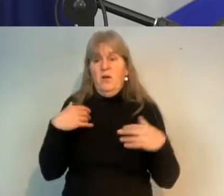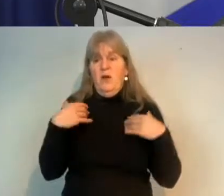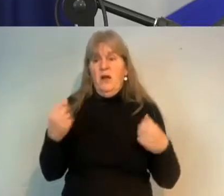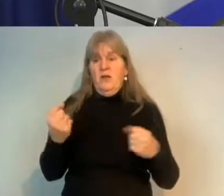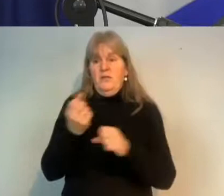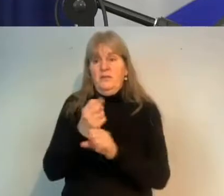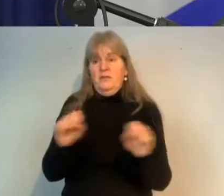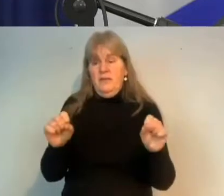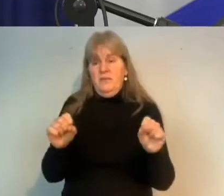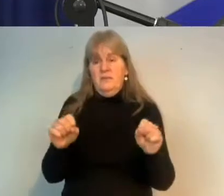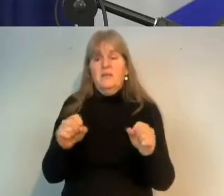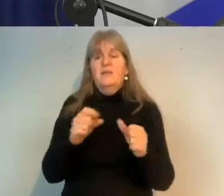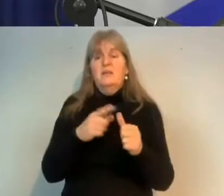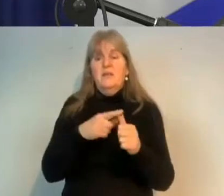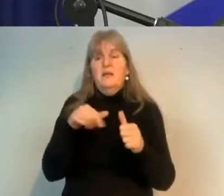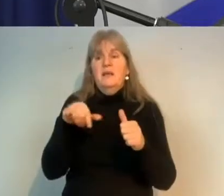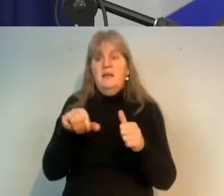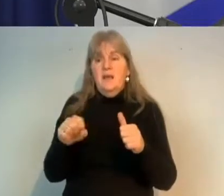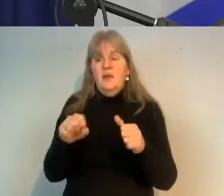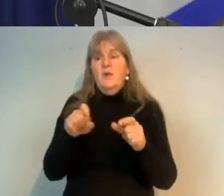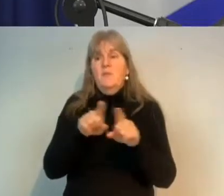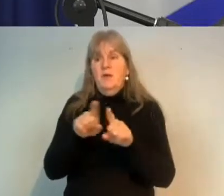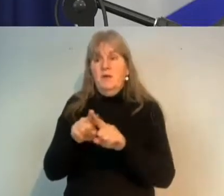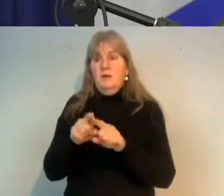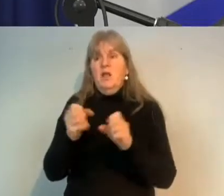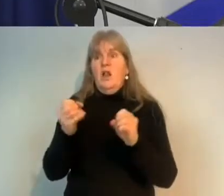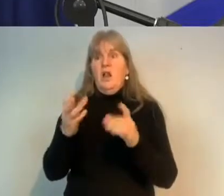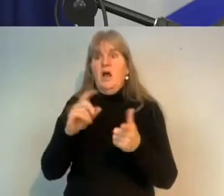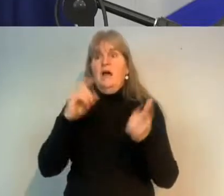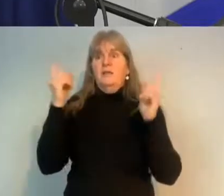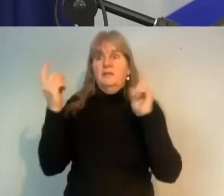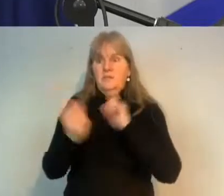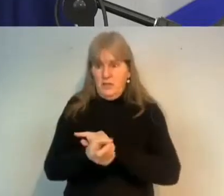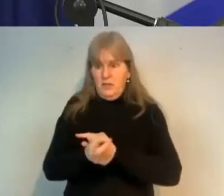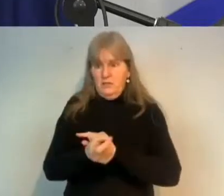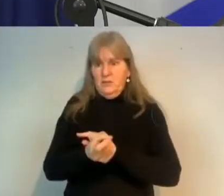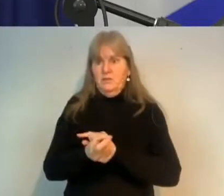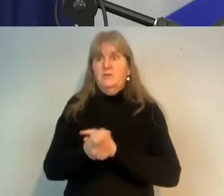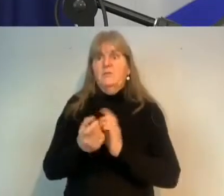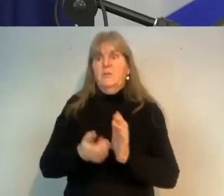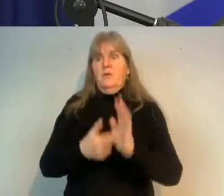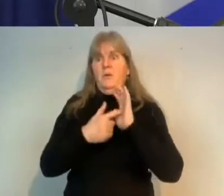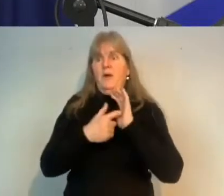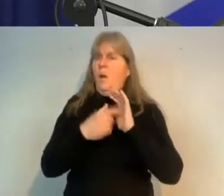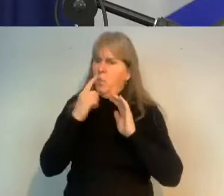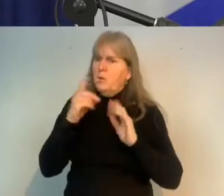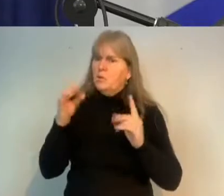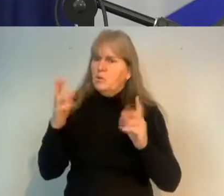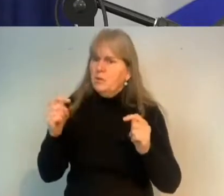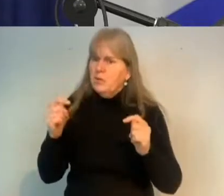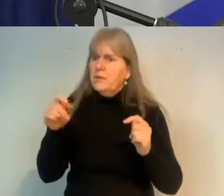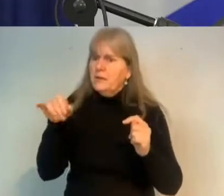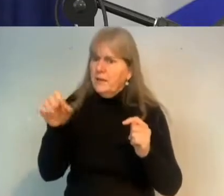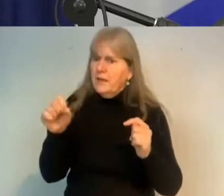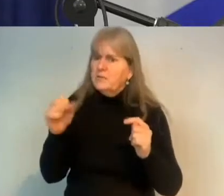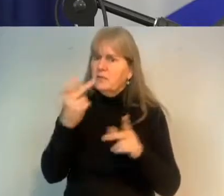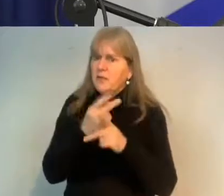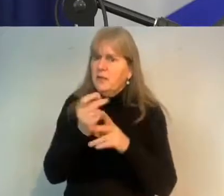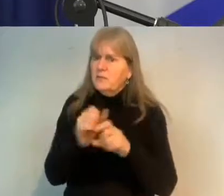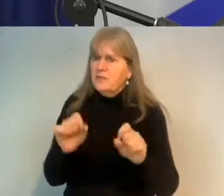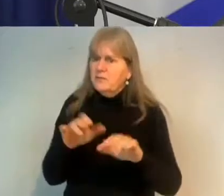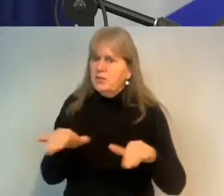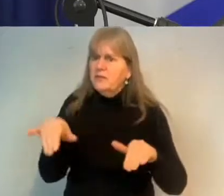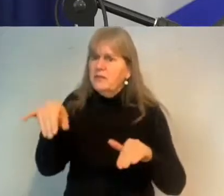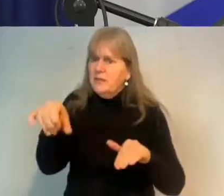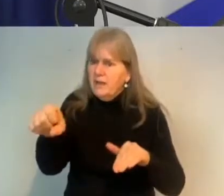it's a big operational decision as well. We will take it if we need to keep people safe. and students safe, and we're ready to